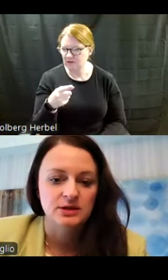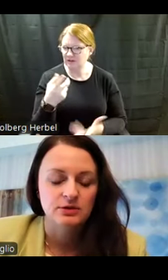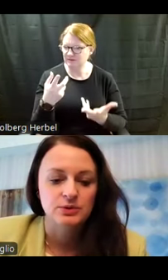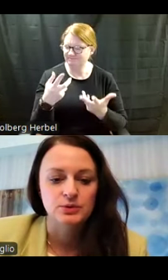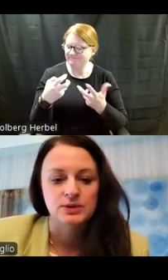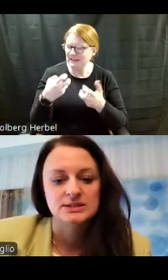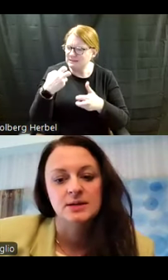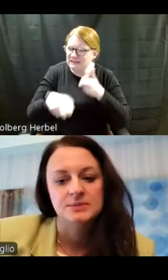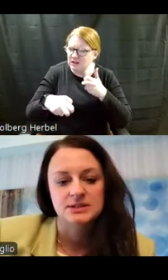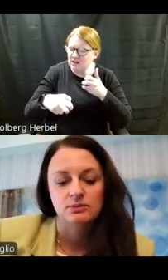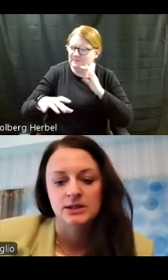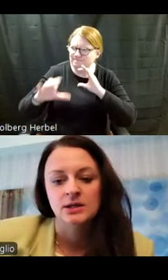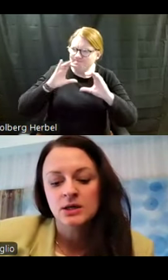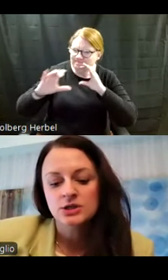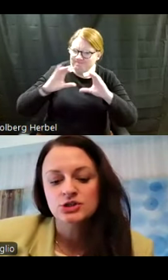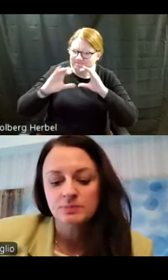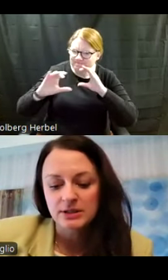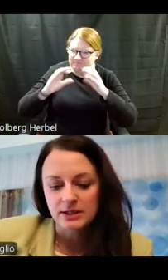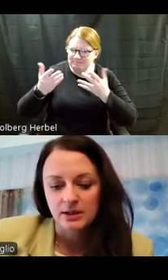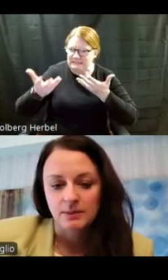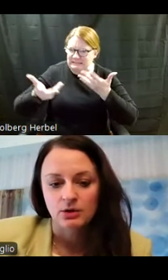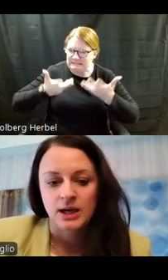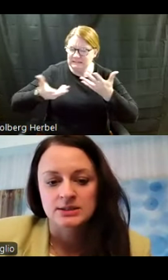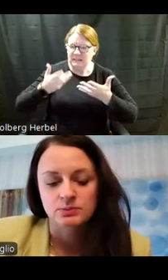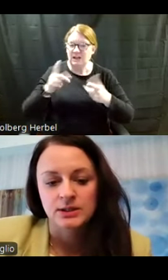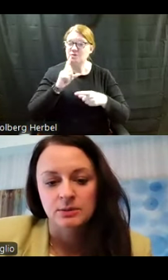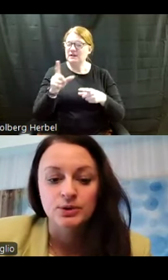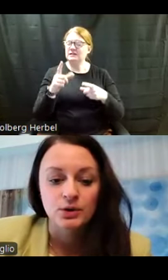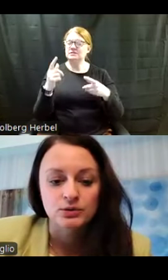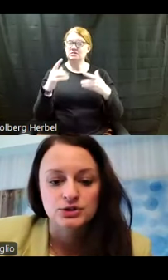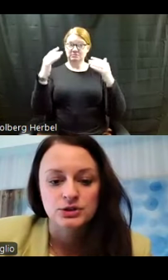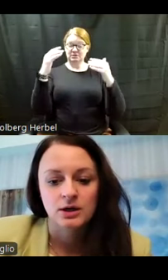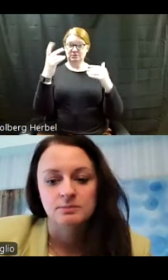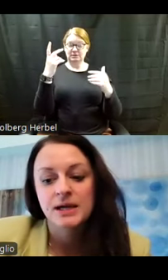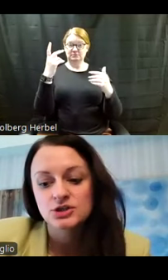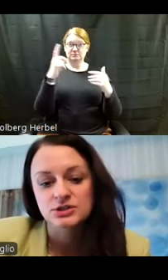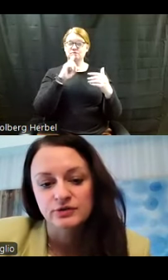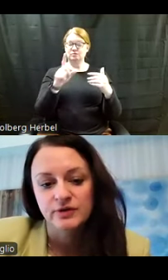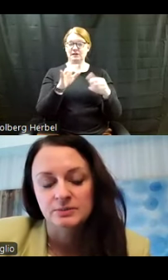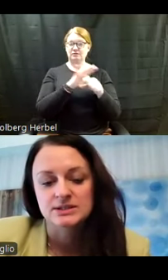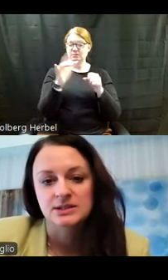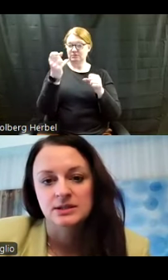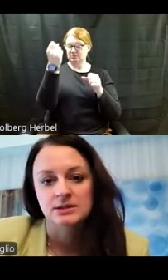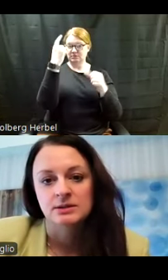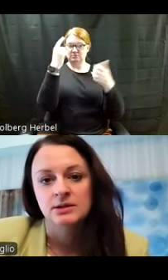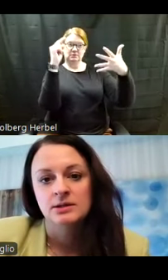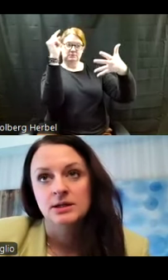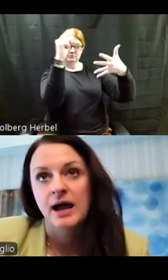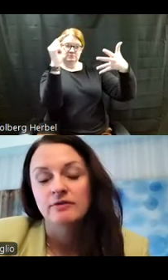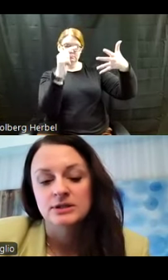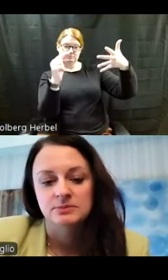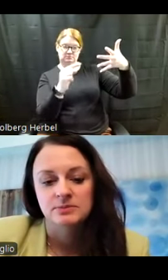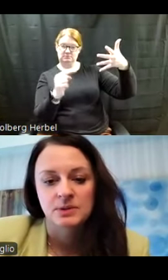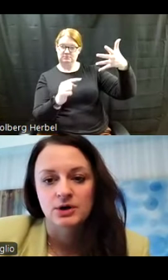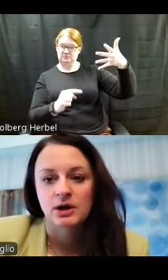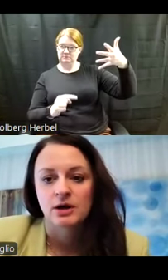us think through the steps that we should be thinking about as we approach patients or families in